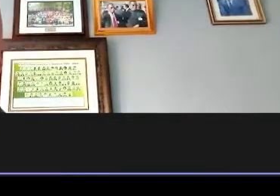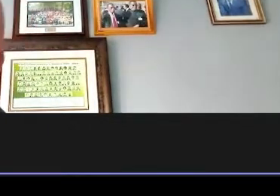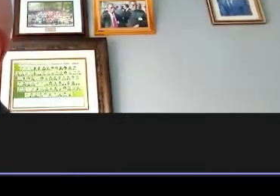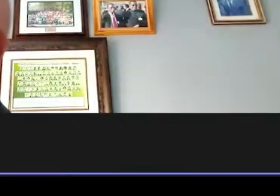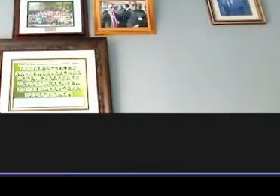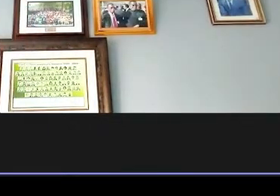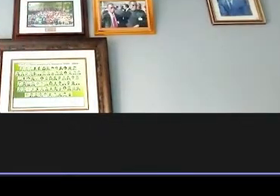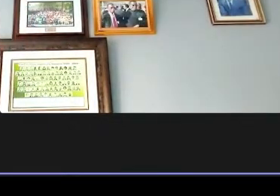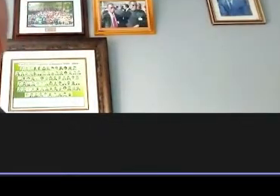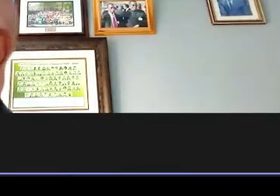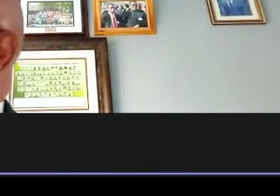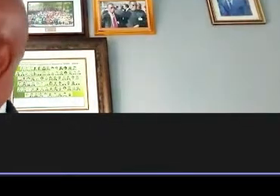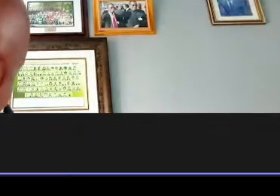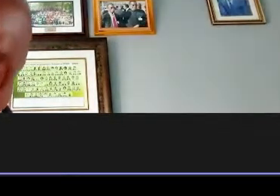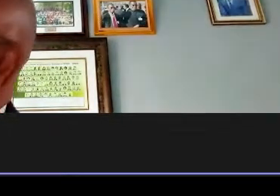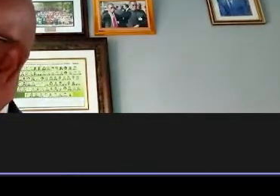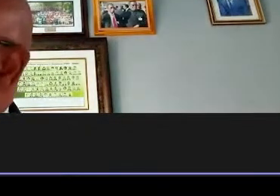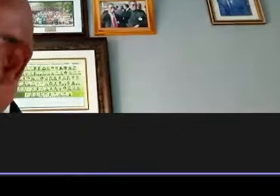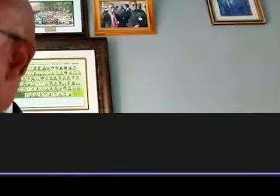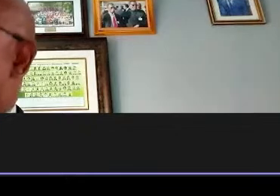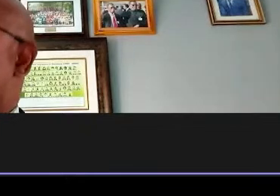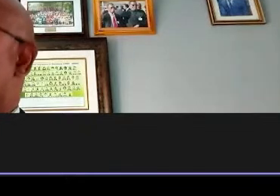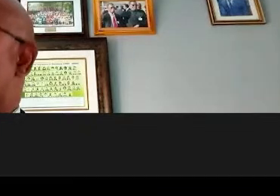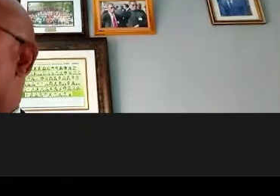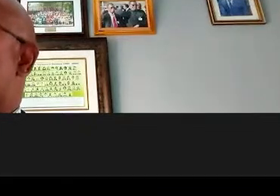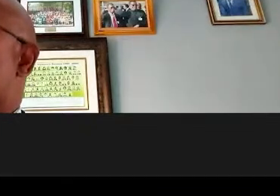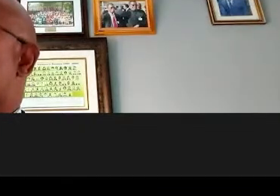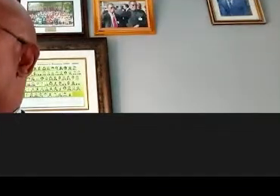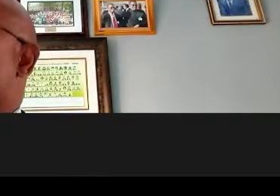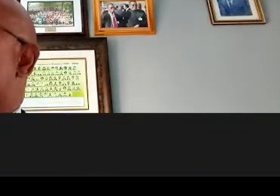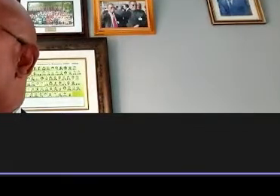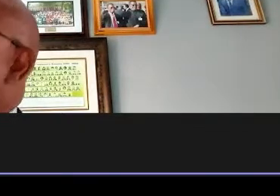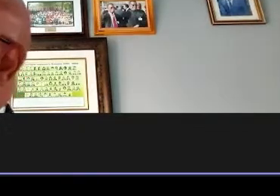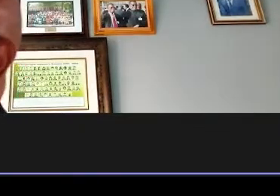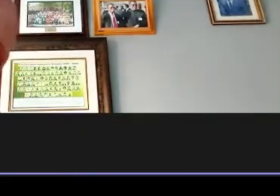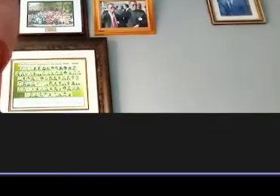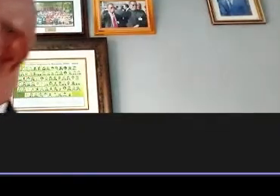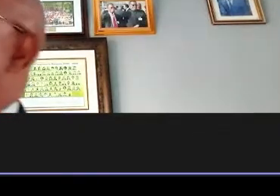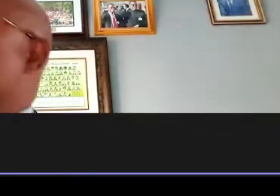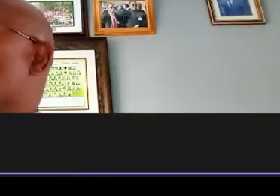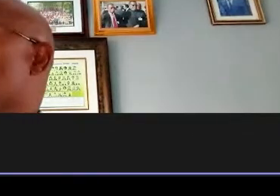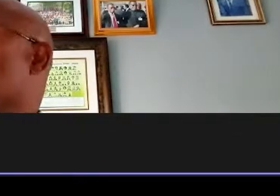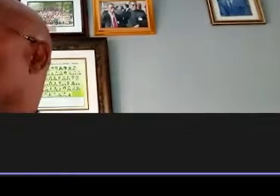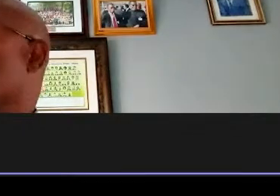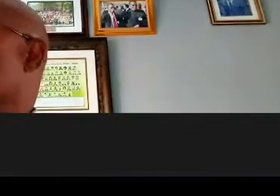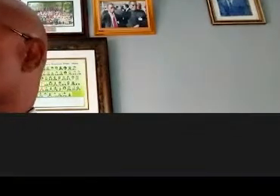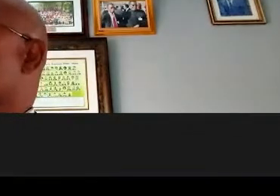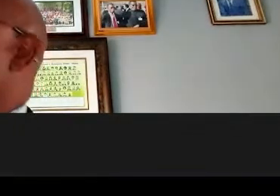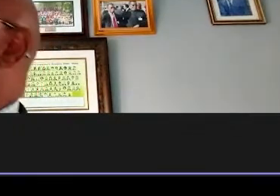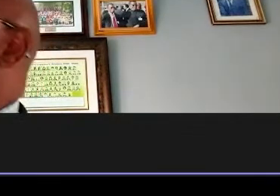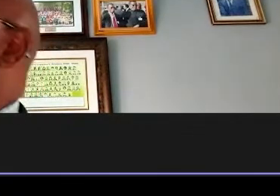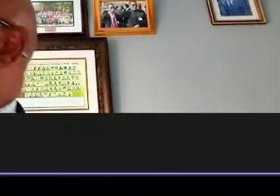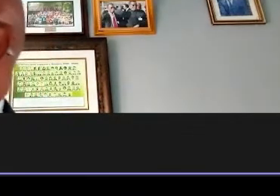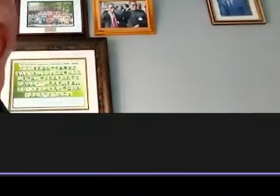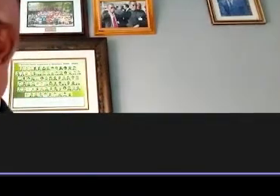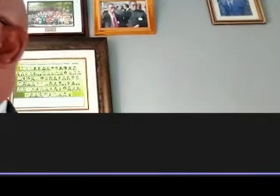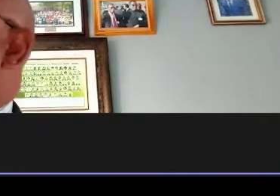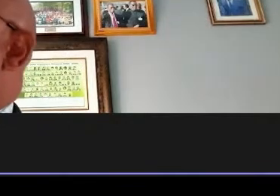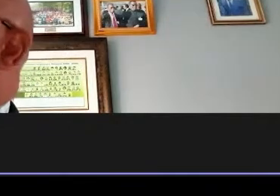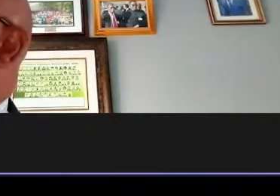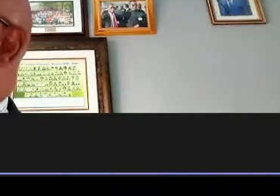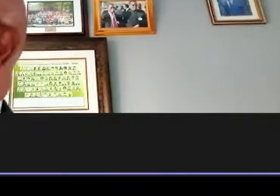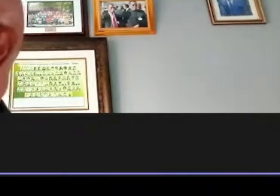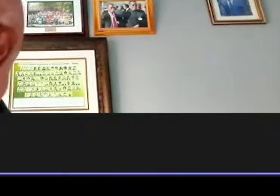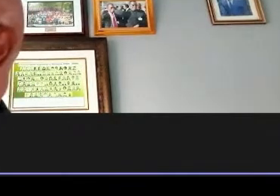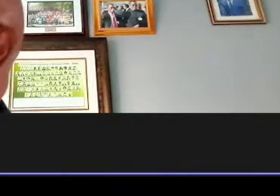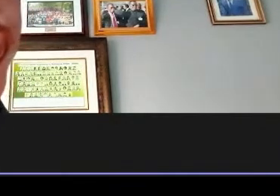of criminal conduct by the department's officials. In submission, it goes on, from human settlements